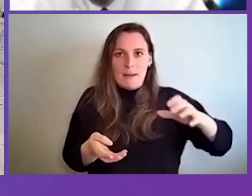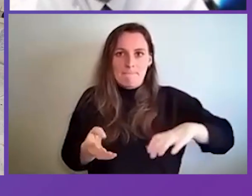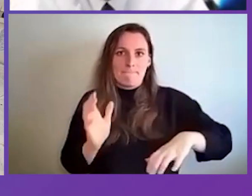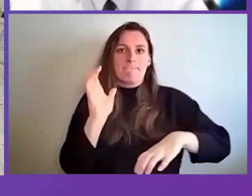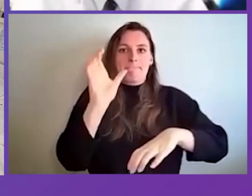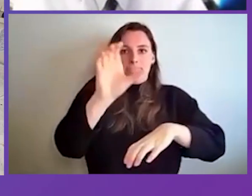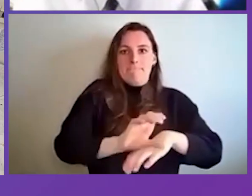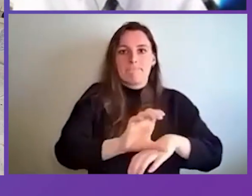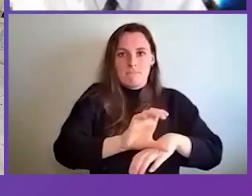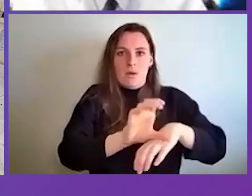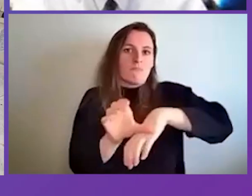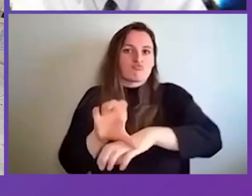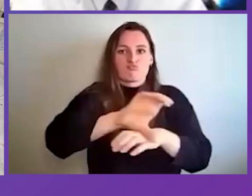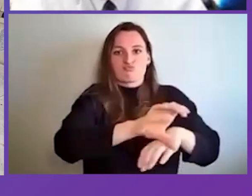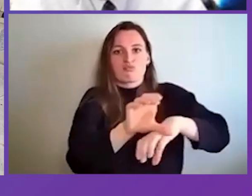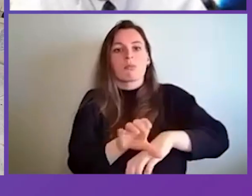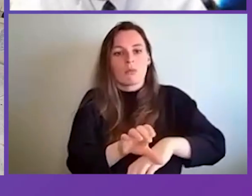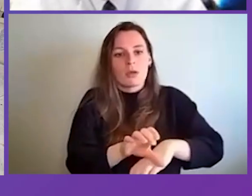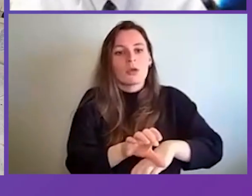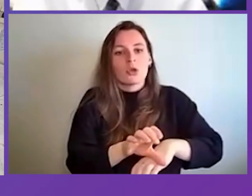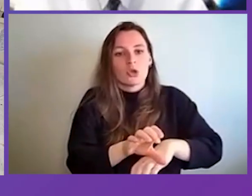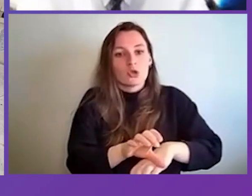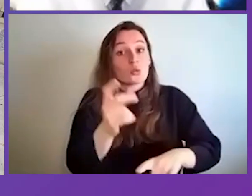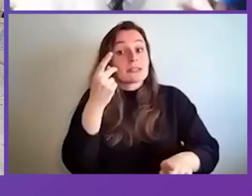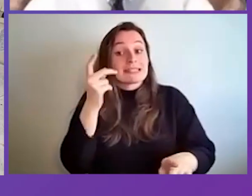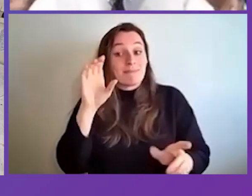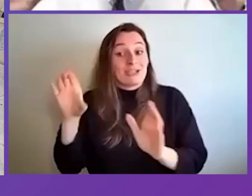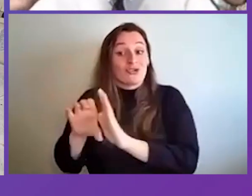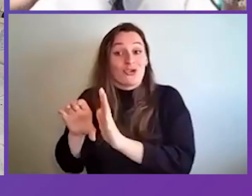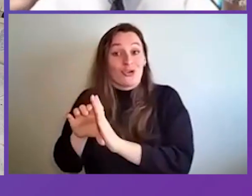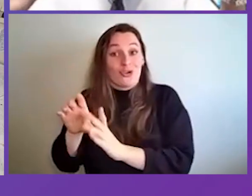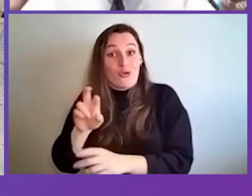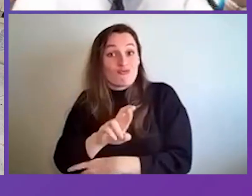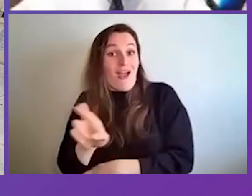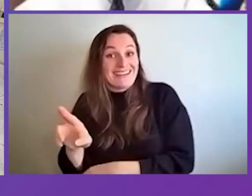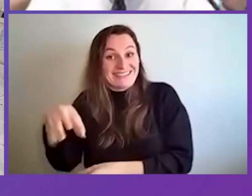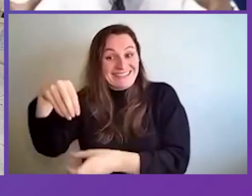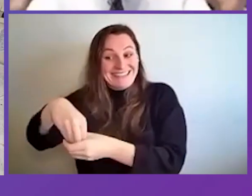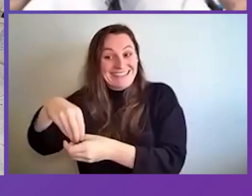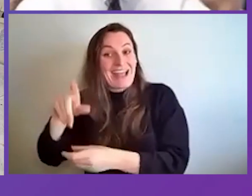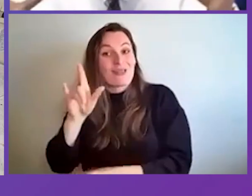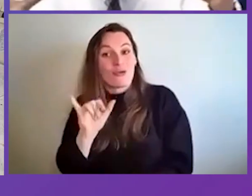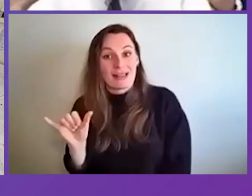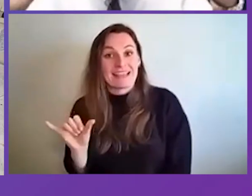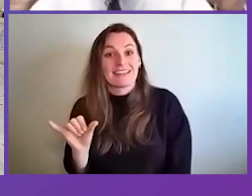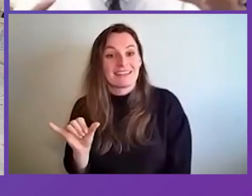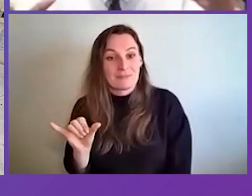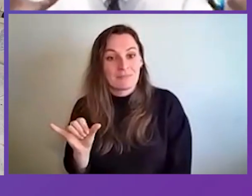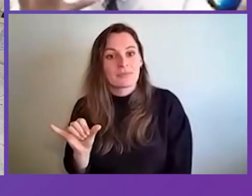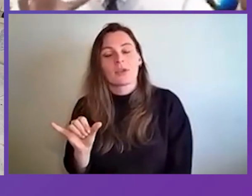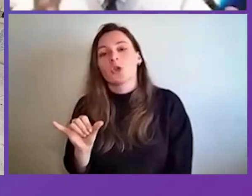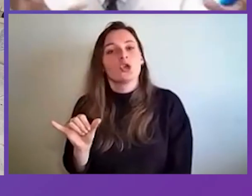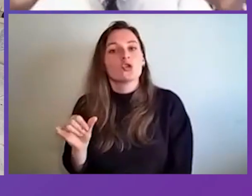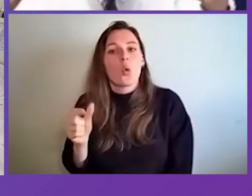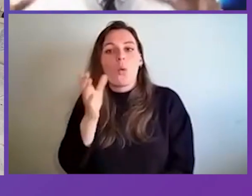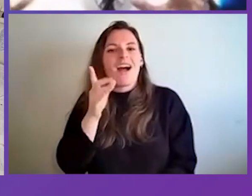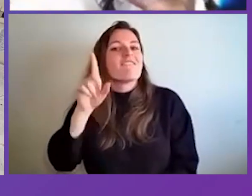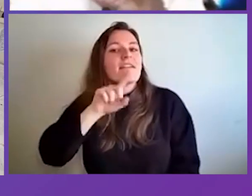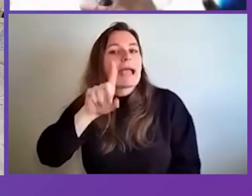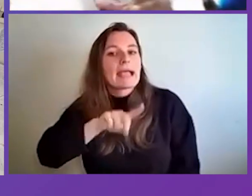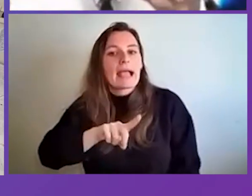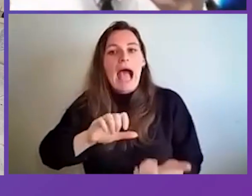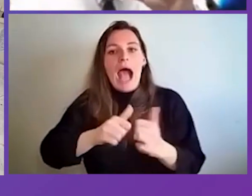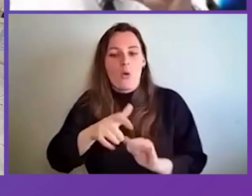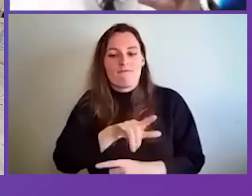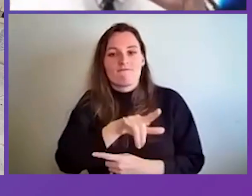right shows the inside of one of these laboratories that we'll be using to simulate the motion of a flight, of takeoff,